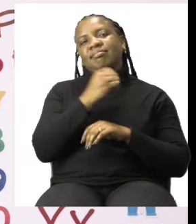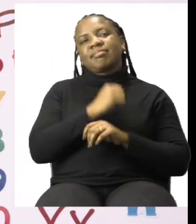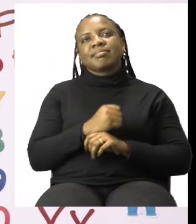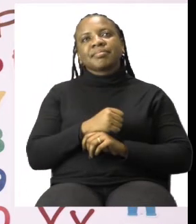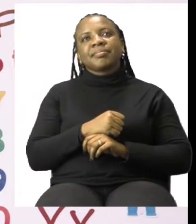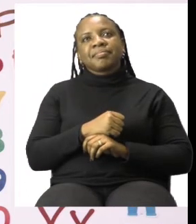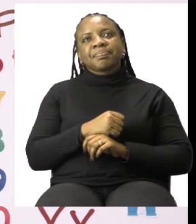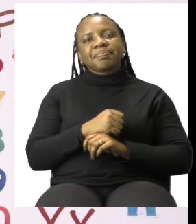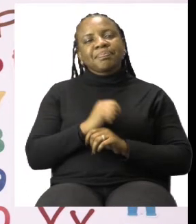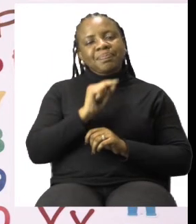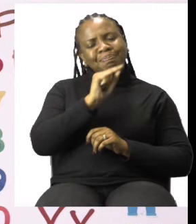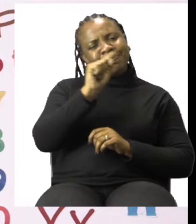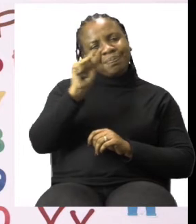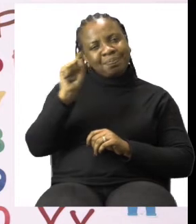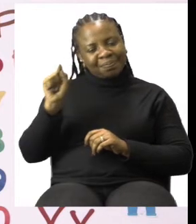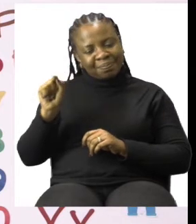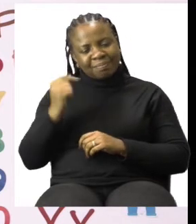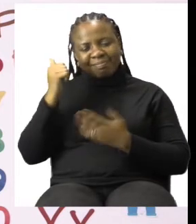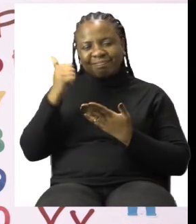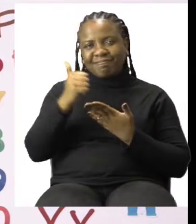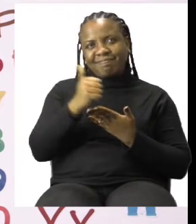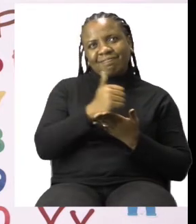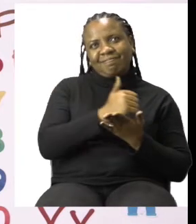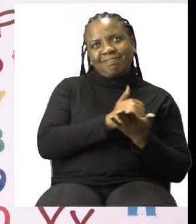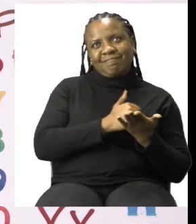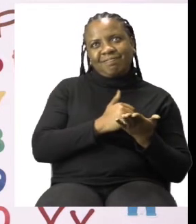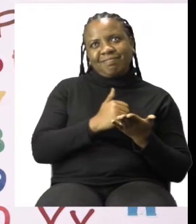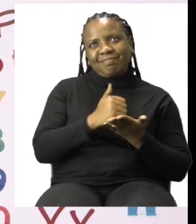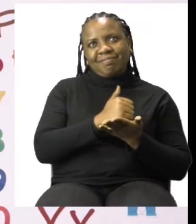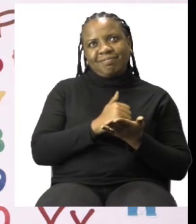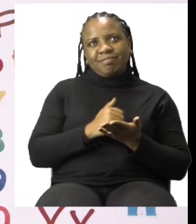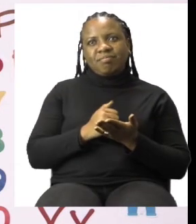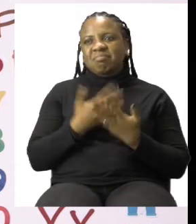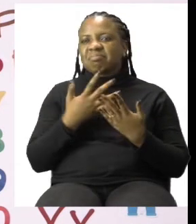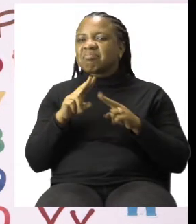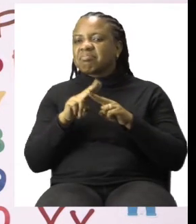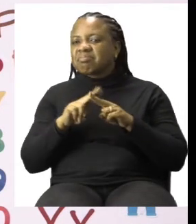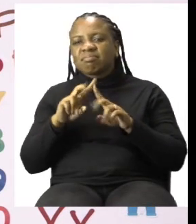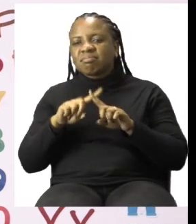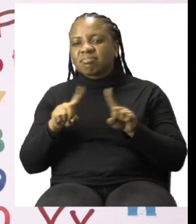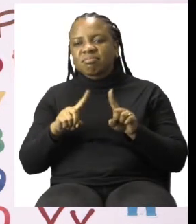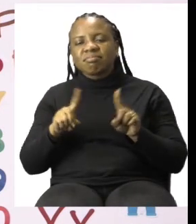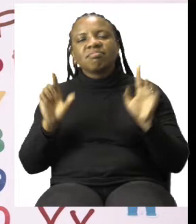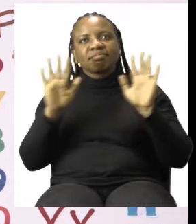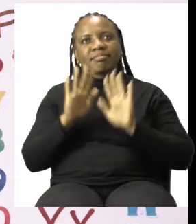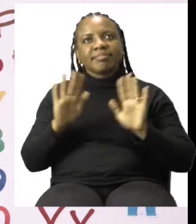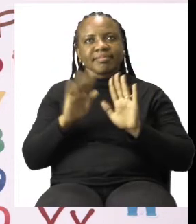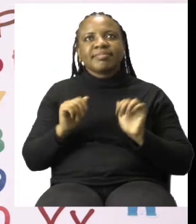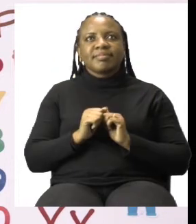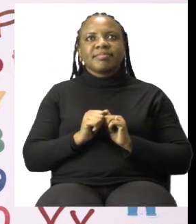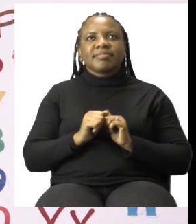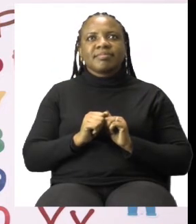to circle carefully and use a different color if you need to. Don't forget